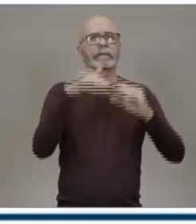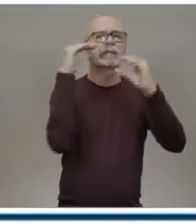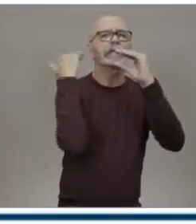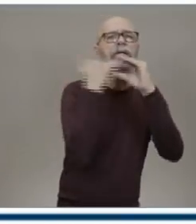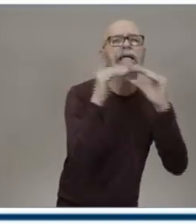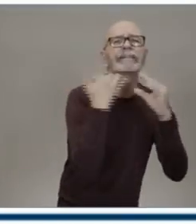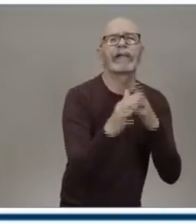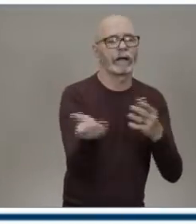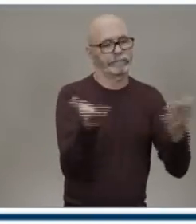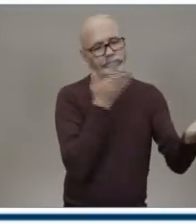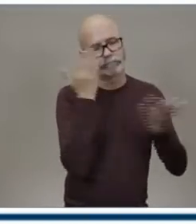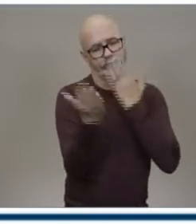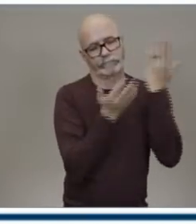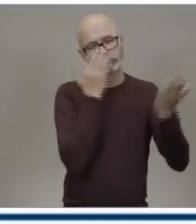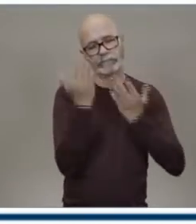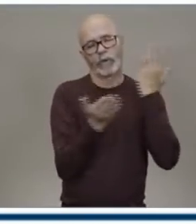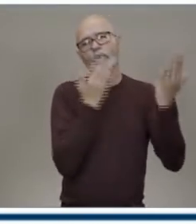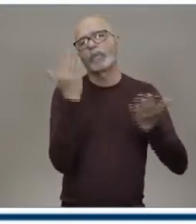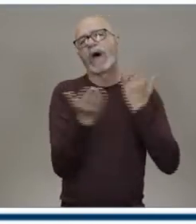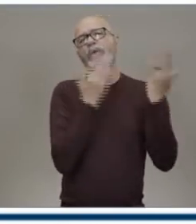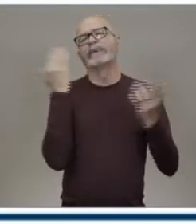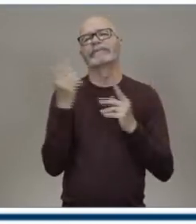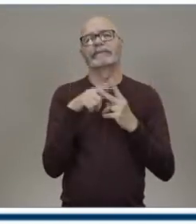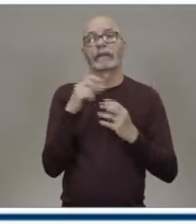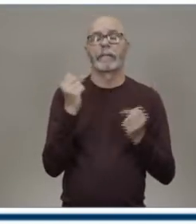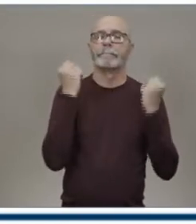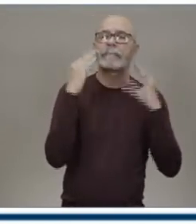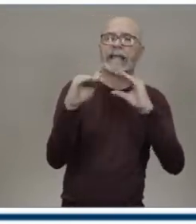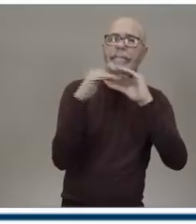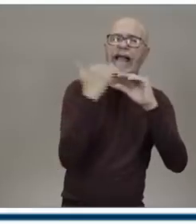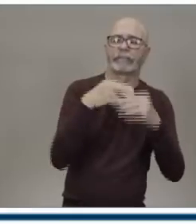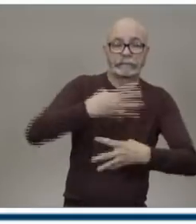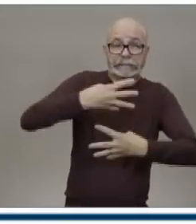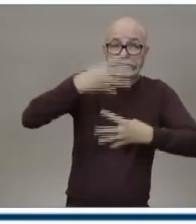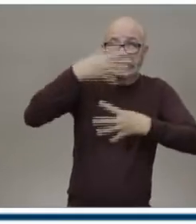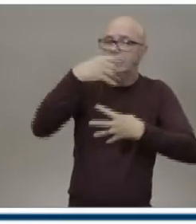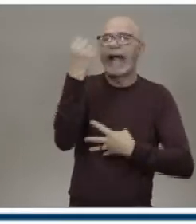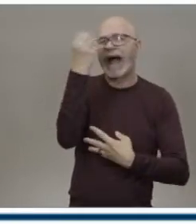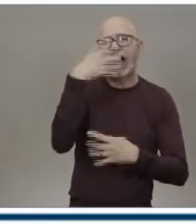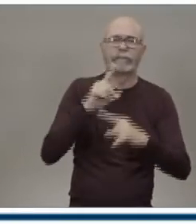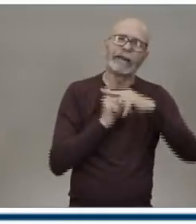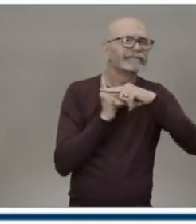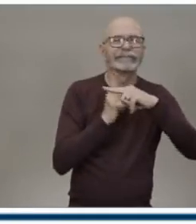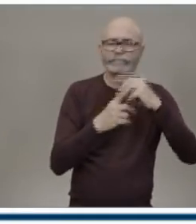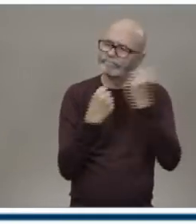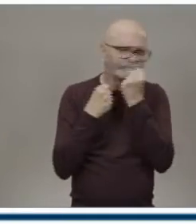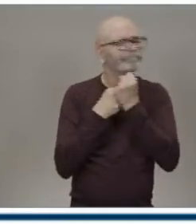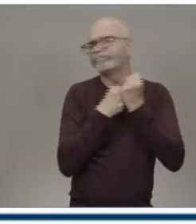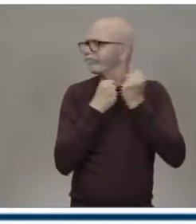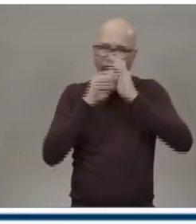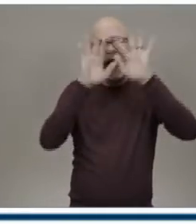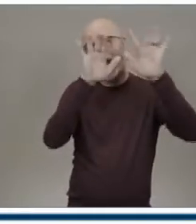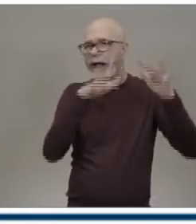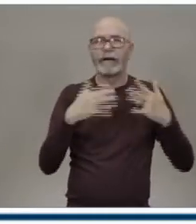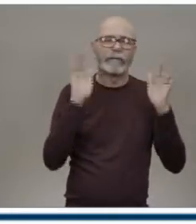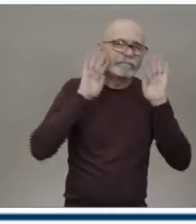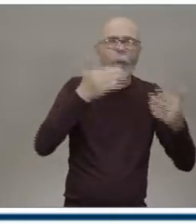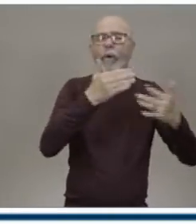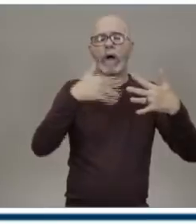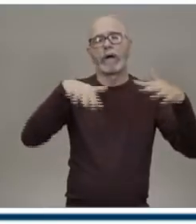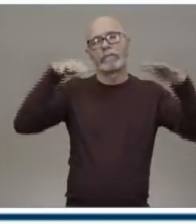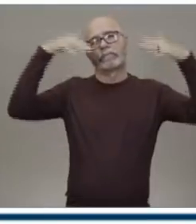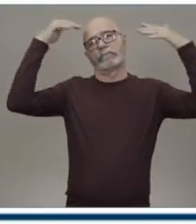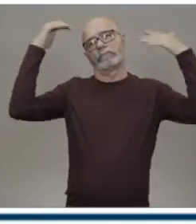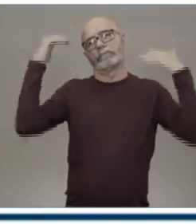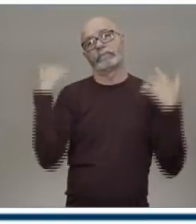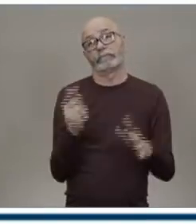great, strength and help me keep committed. And I've been fortunate to be able to be a bit more relaxed over the